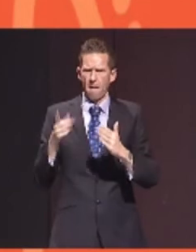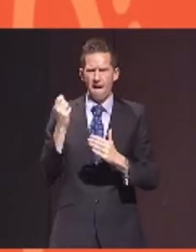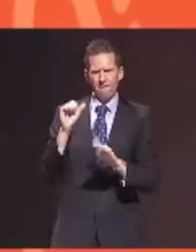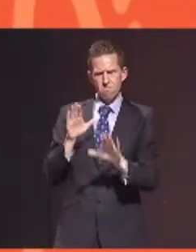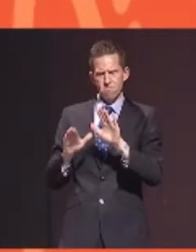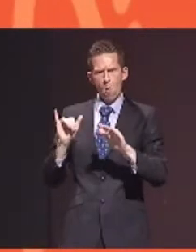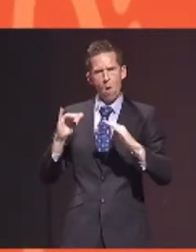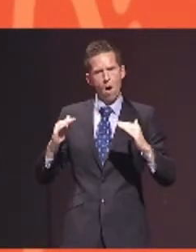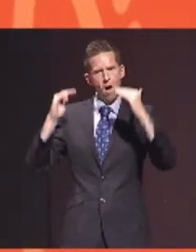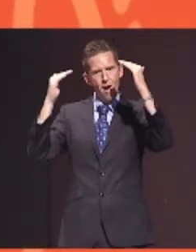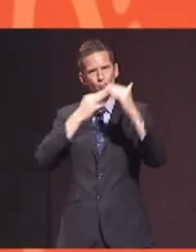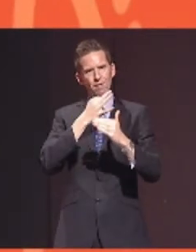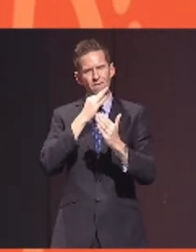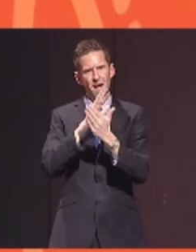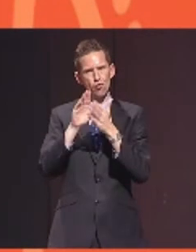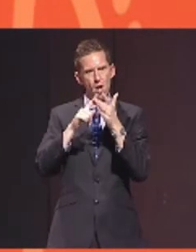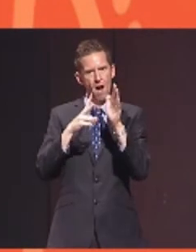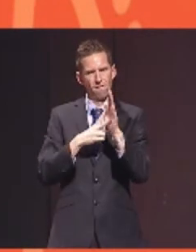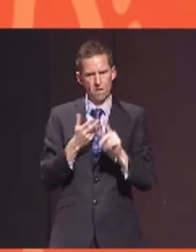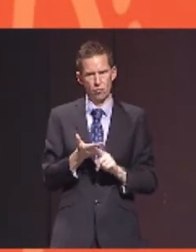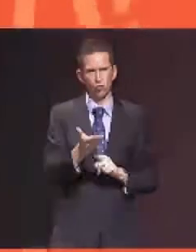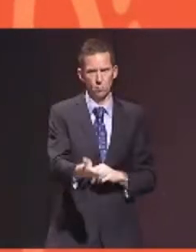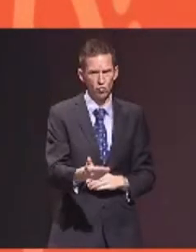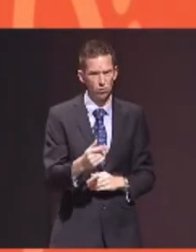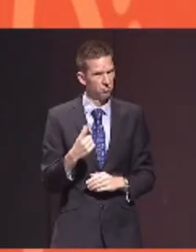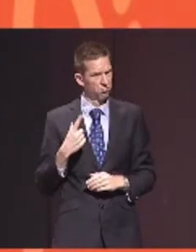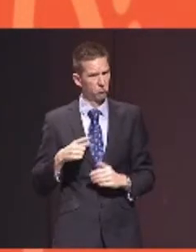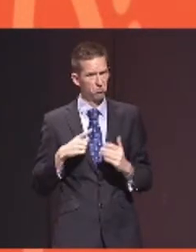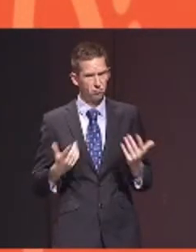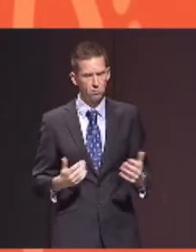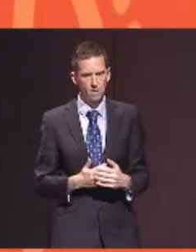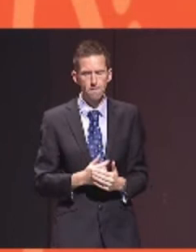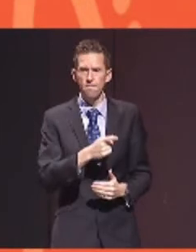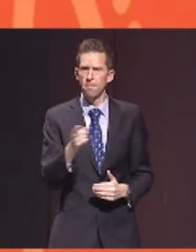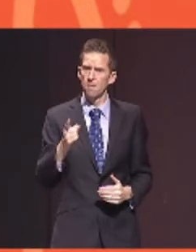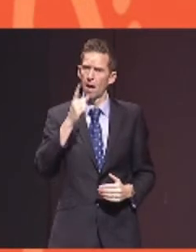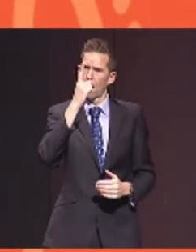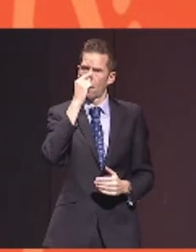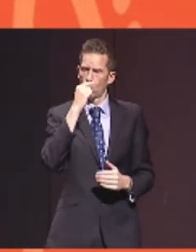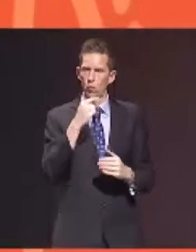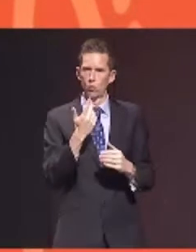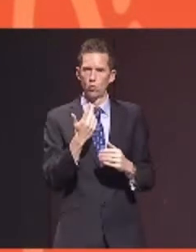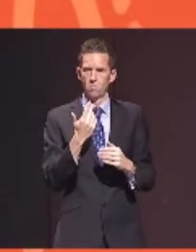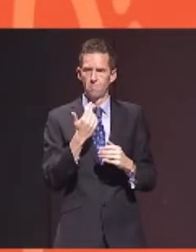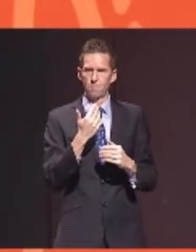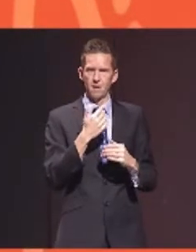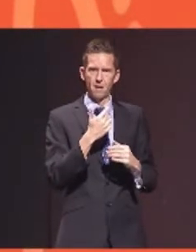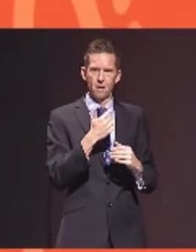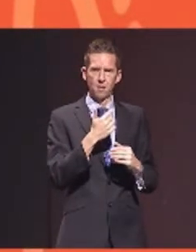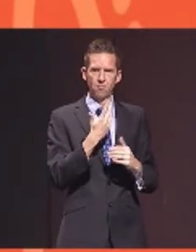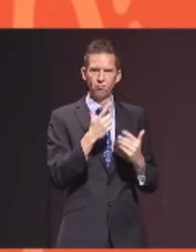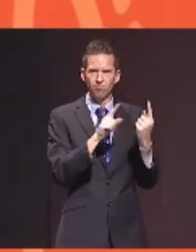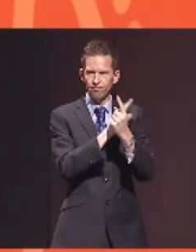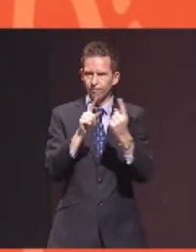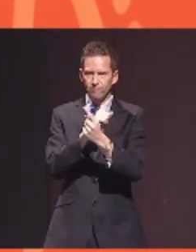or higher risk for HIV transmission. Why? They are just likely to be sexually active